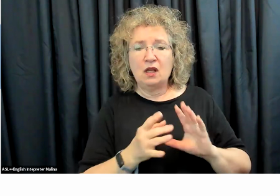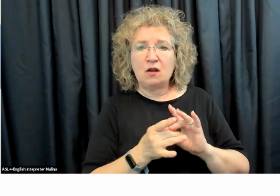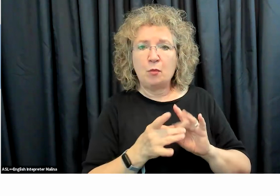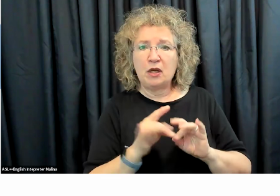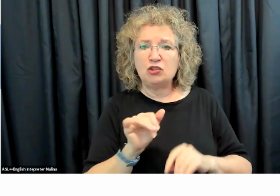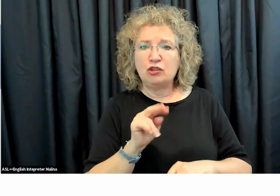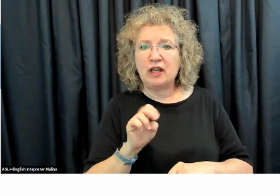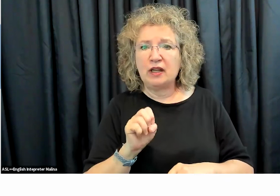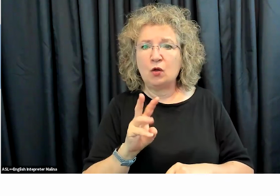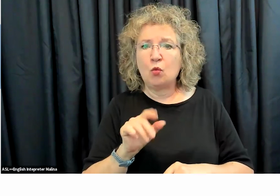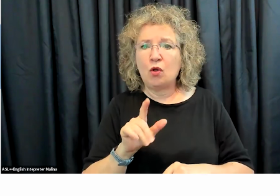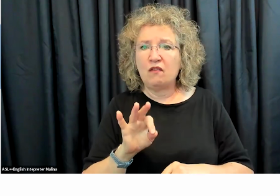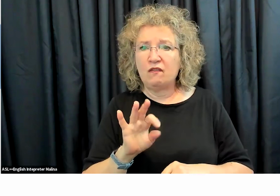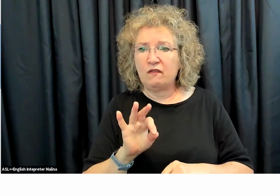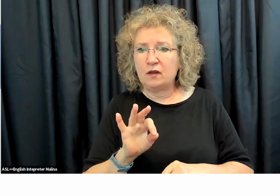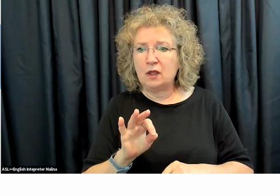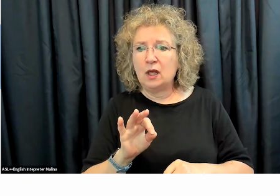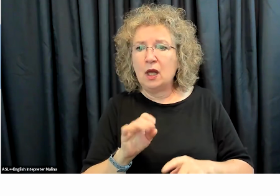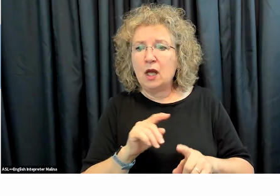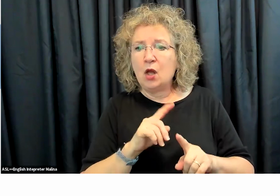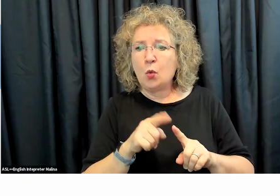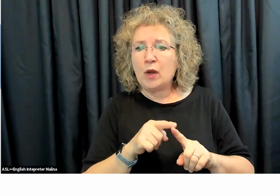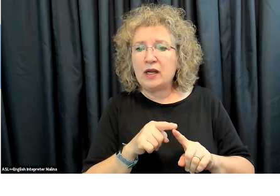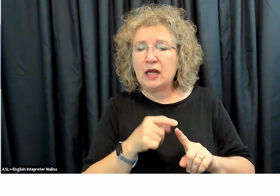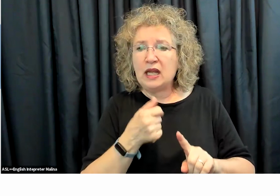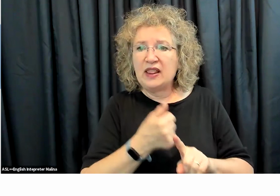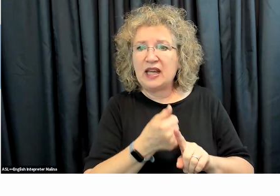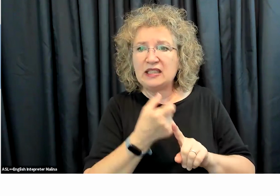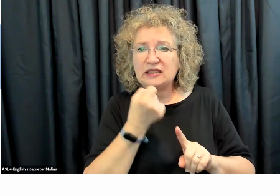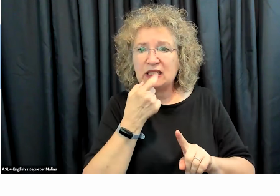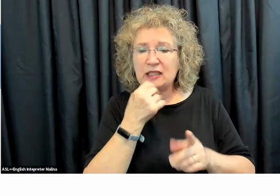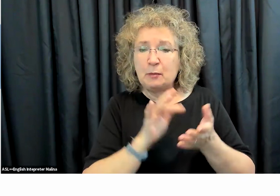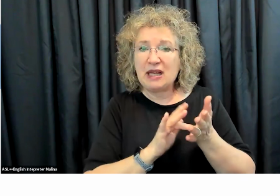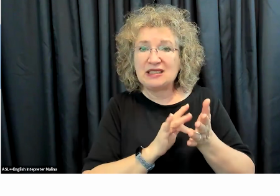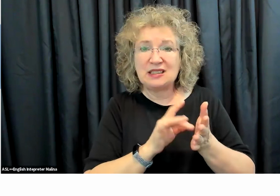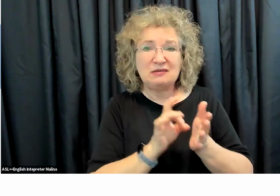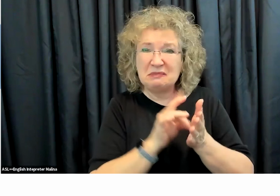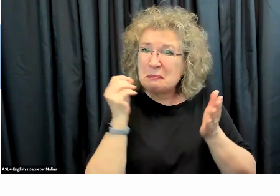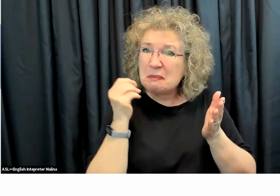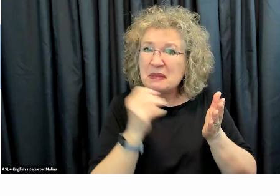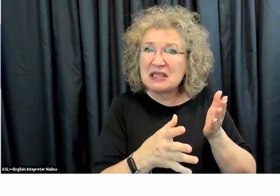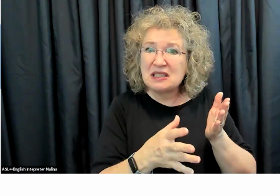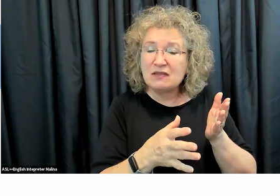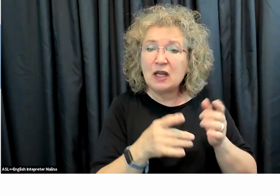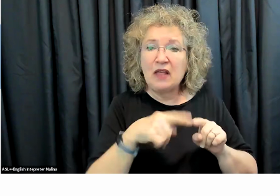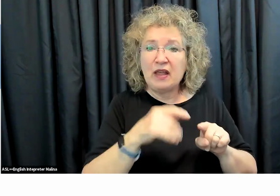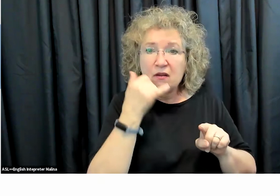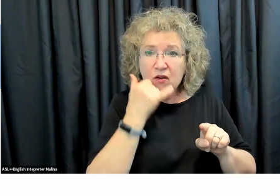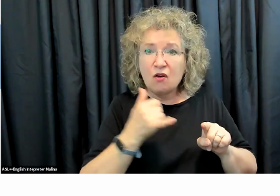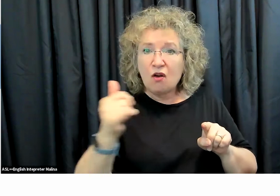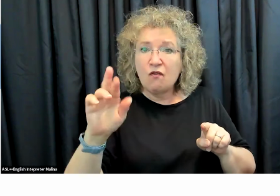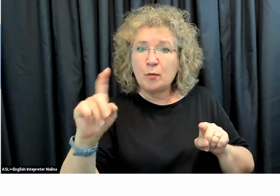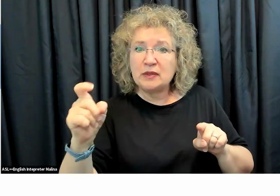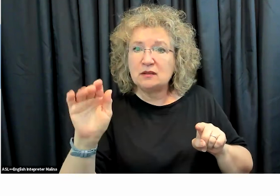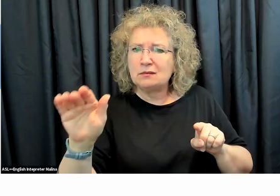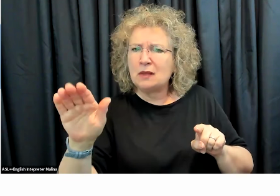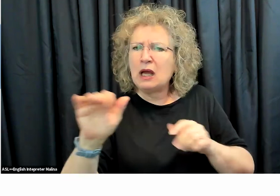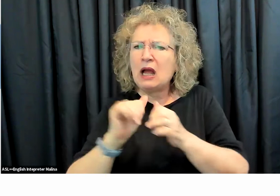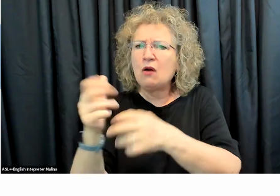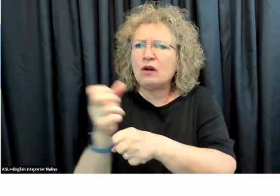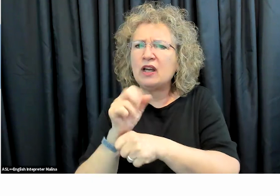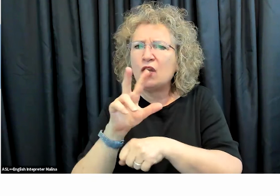when they were taking costly specialty medications, they called the pharmacy about how to get a 30-day supply